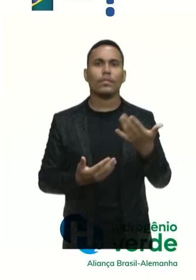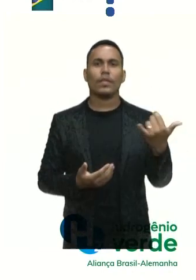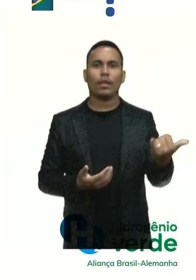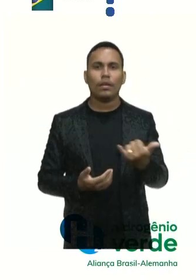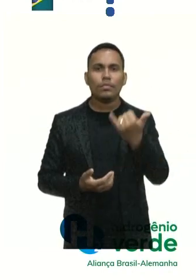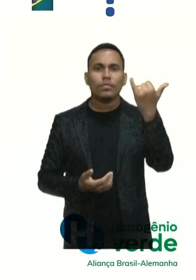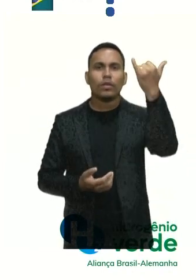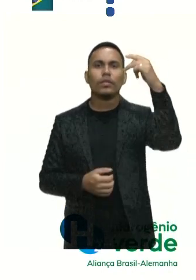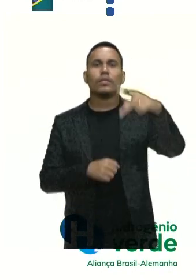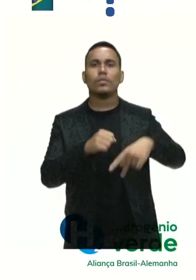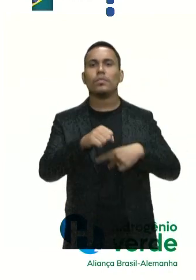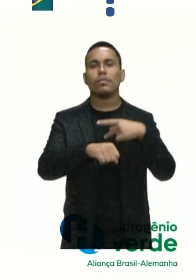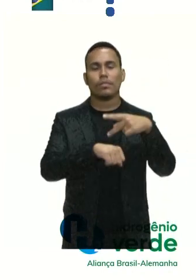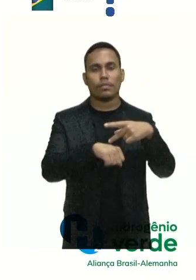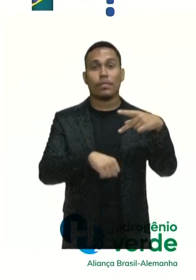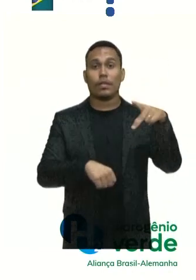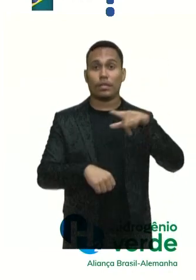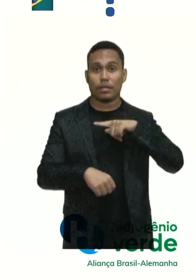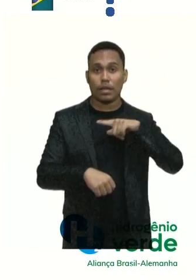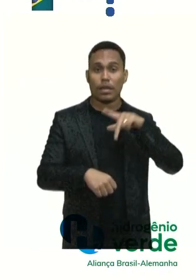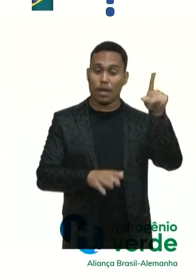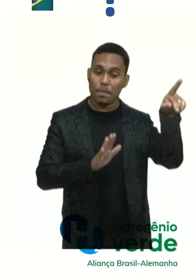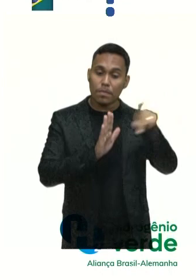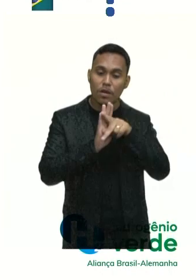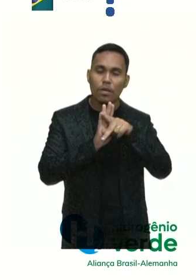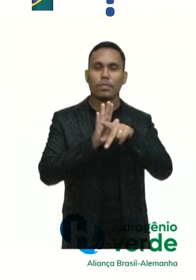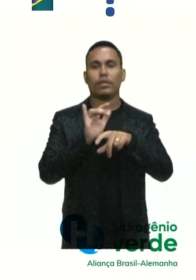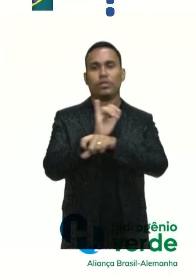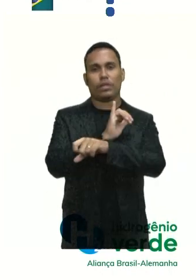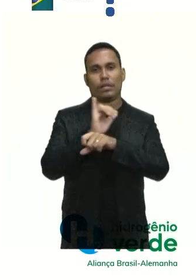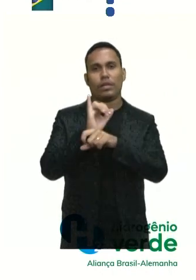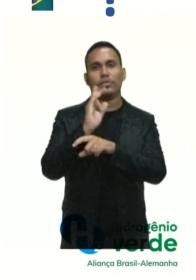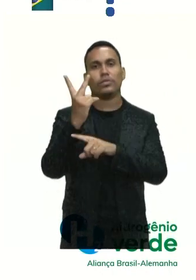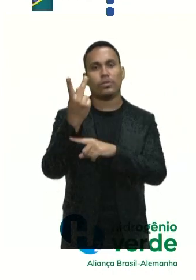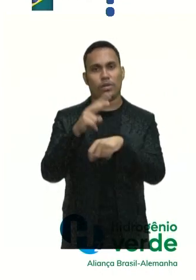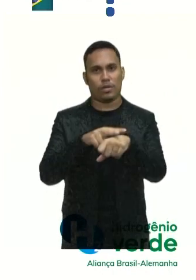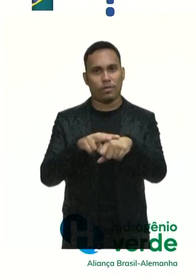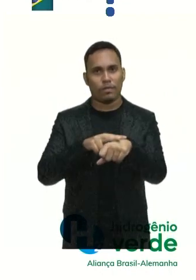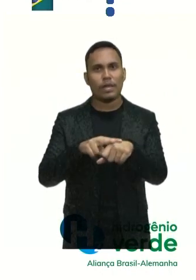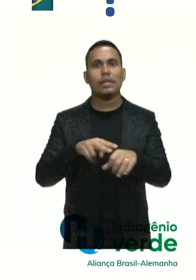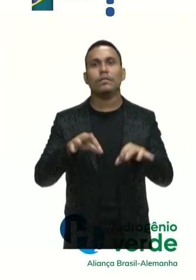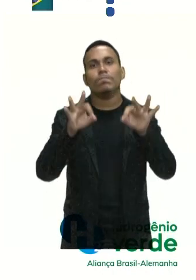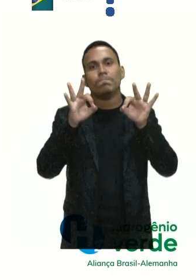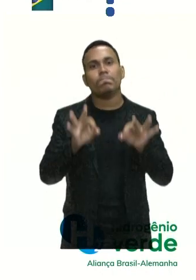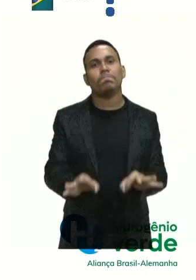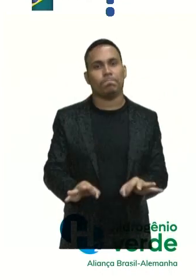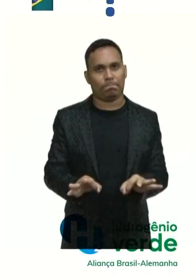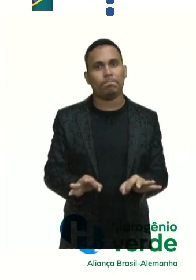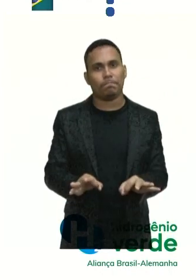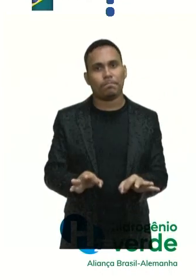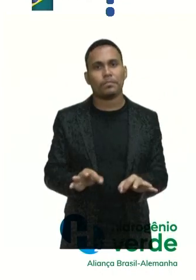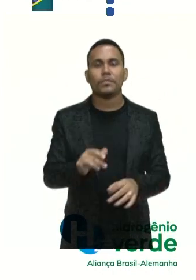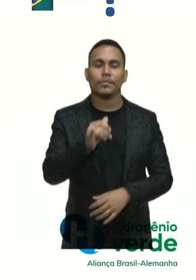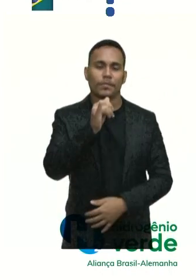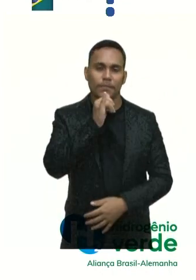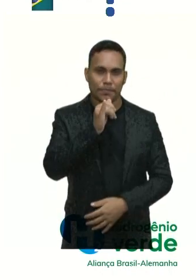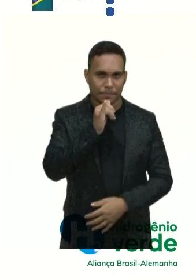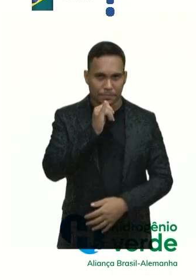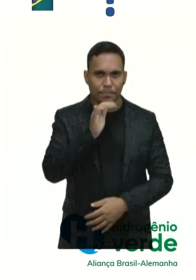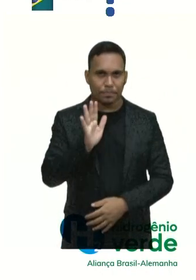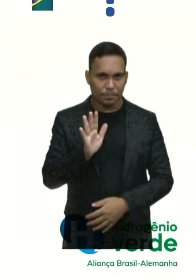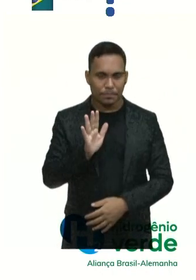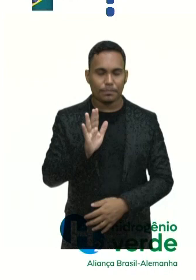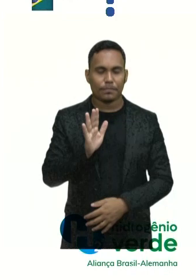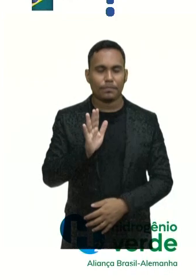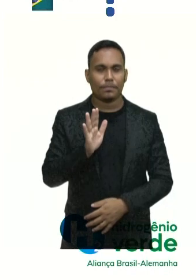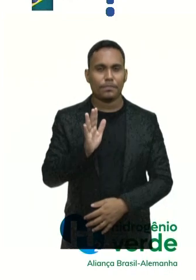país ter a sua estratégia de Brazil having its green hydrogen strategy well developed. So, for